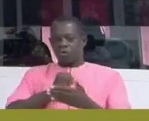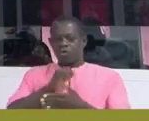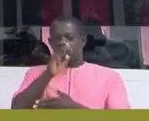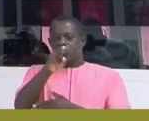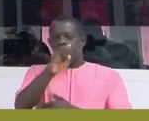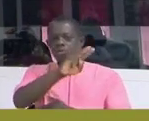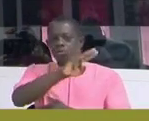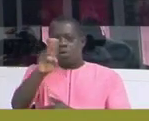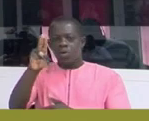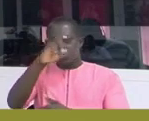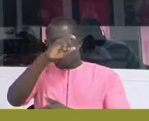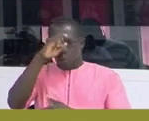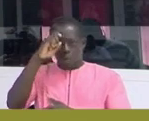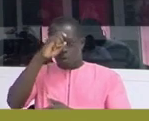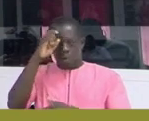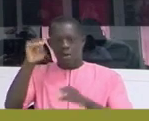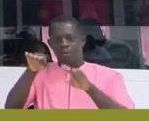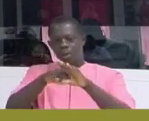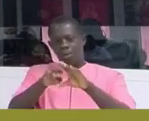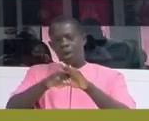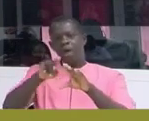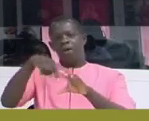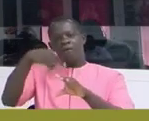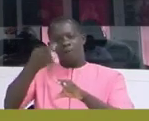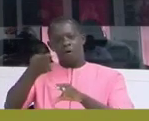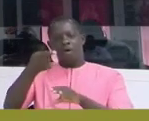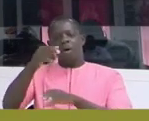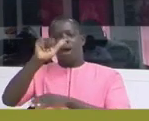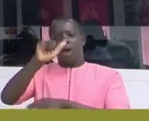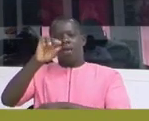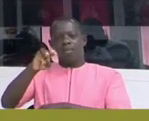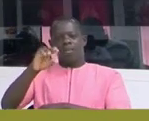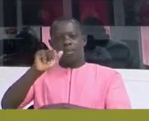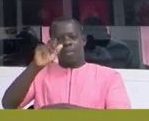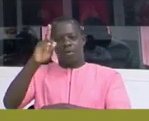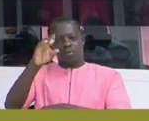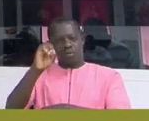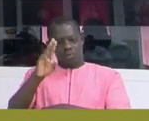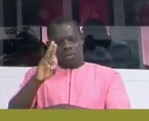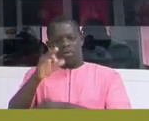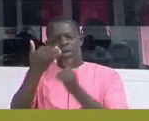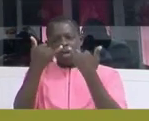staff in Amadu Samba's company. Who were you working